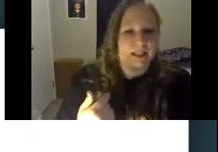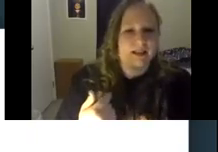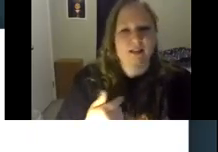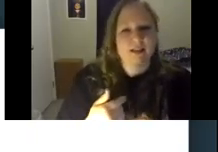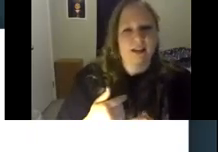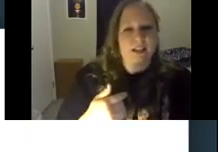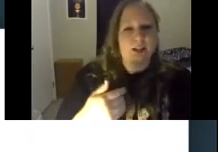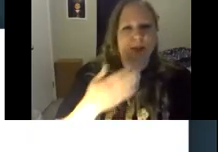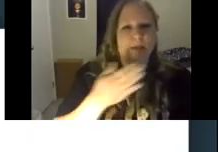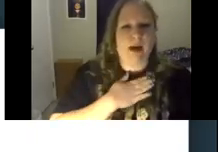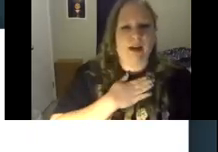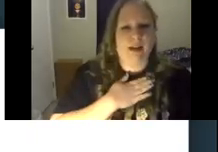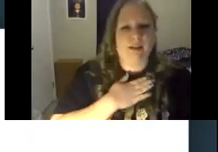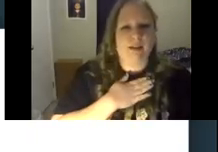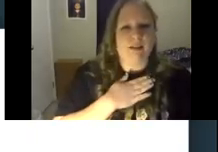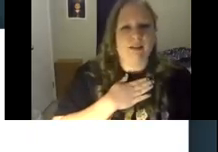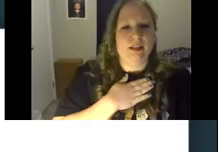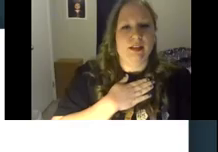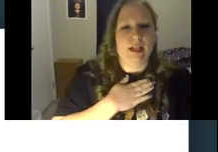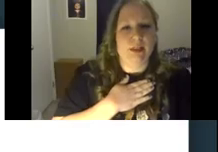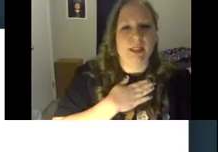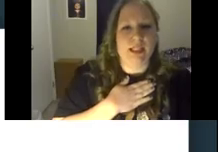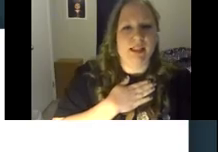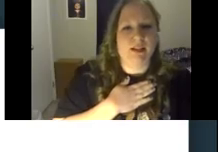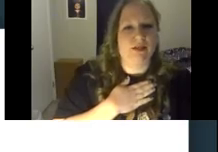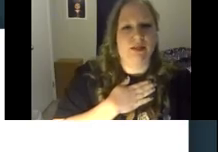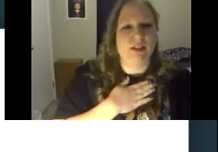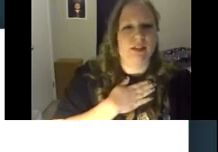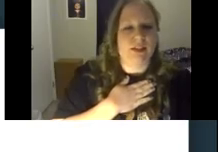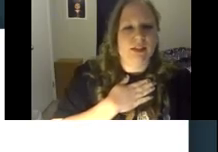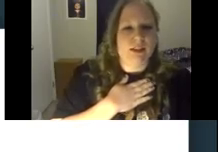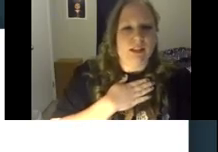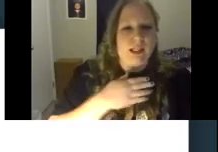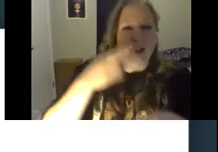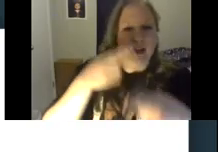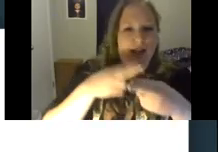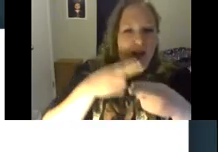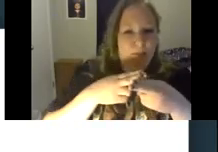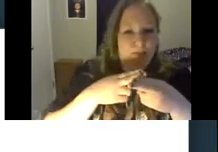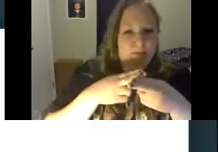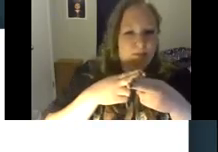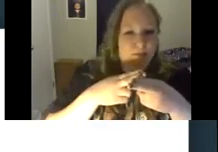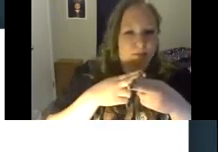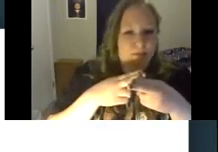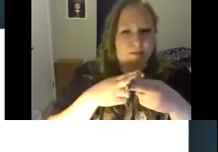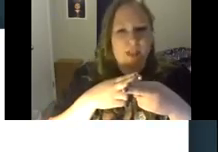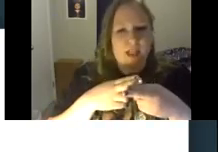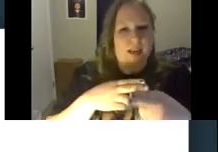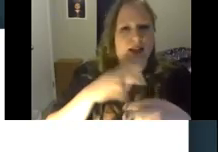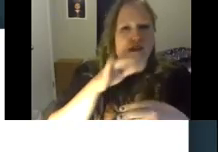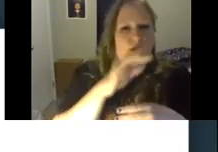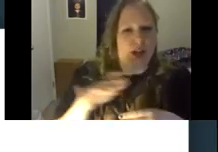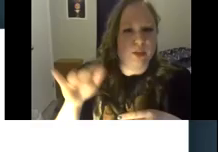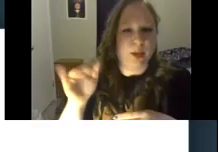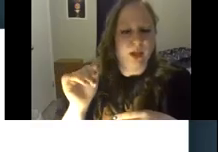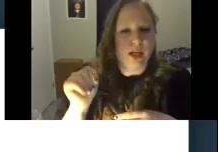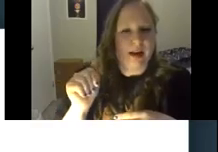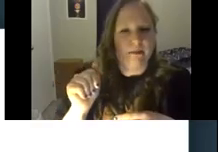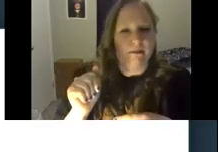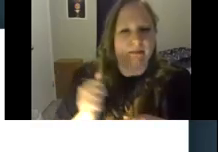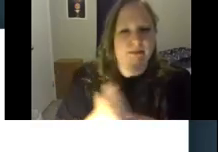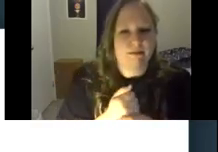name is, it would be my, again, possessive, and then name, and then you